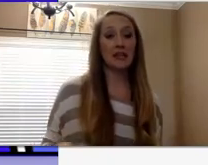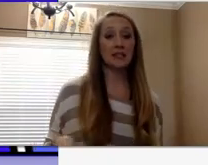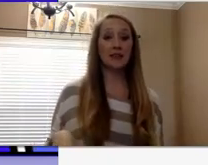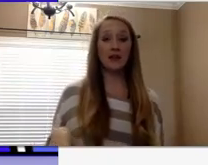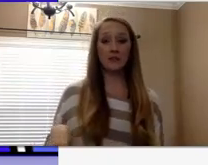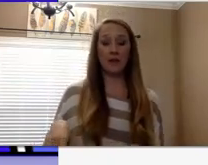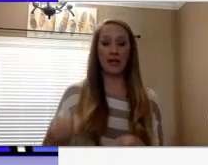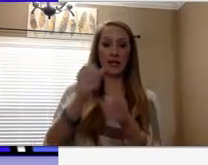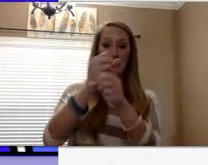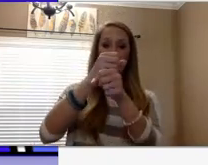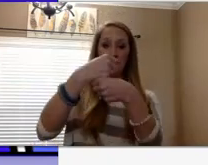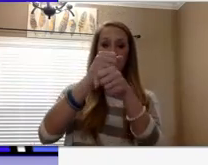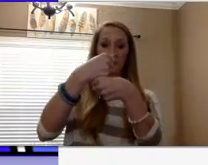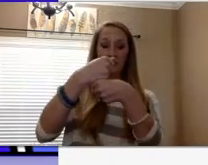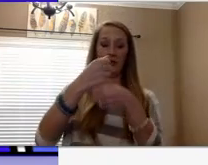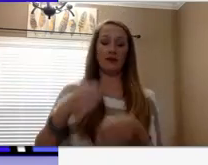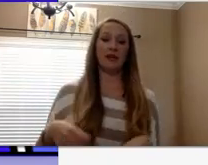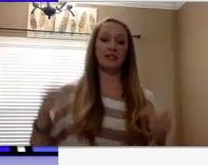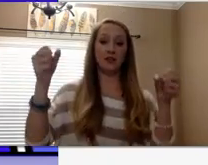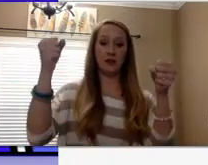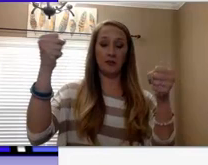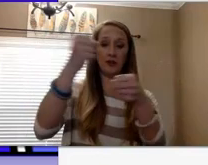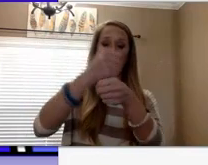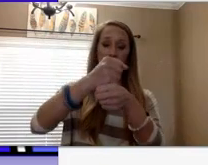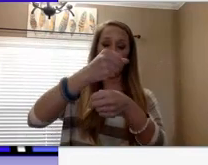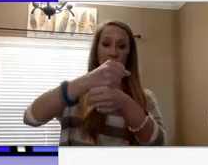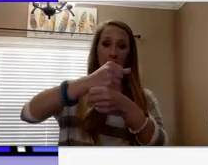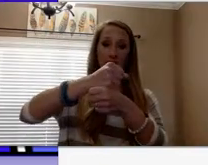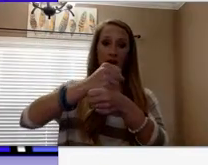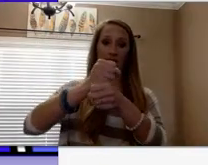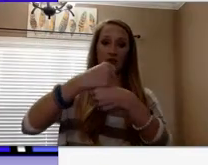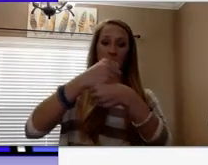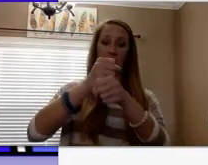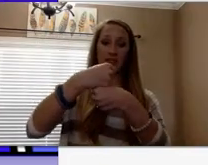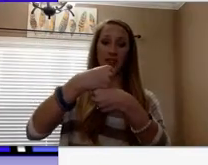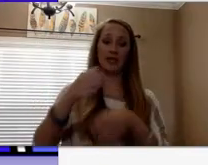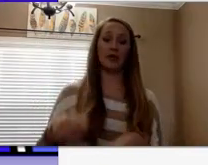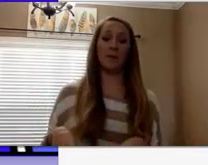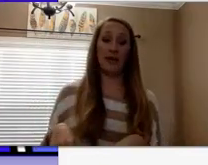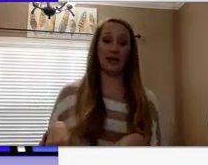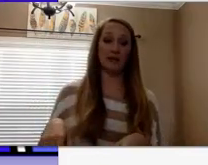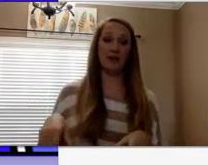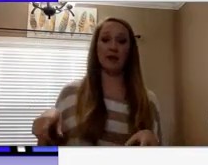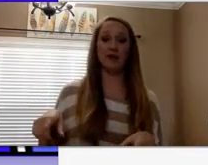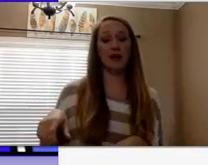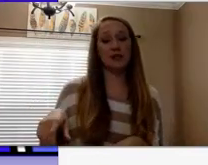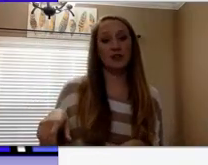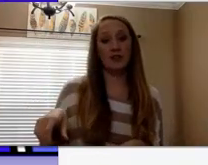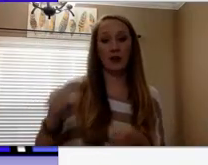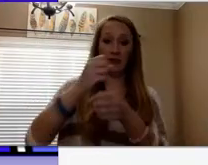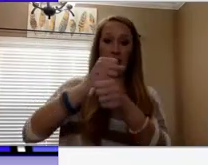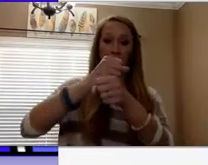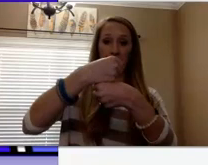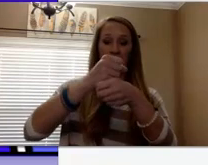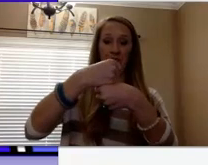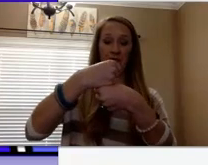make. The sign for make is, so you're going to put your hands together and twist like you were making something. Okay, so do